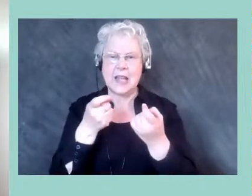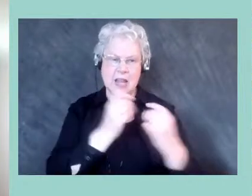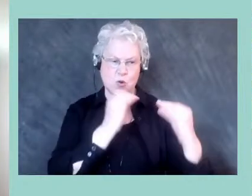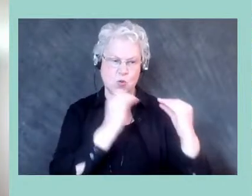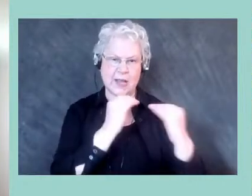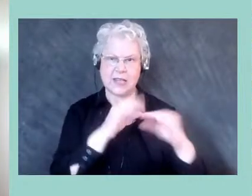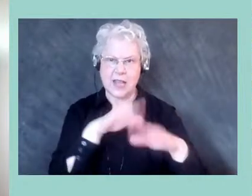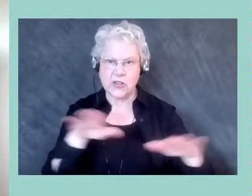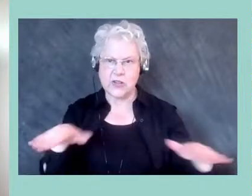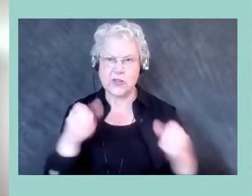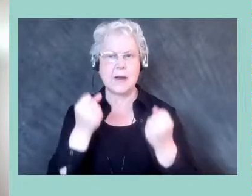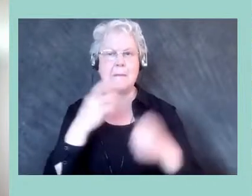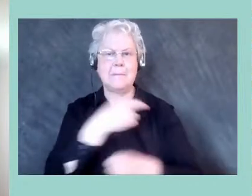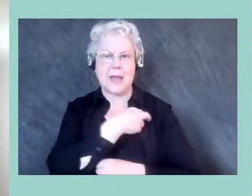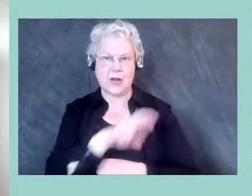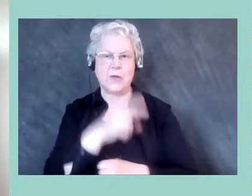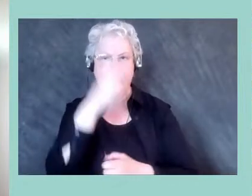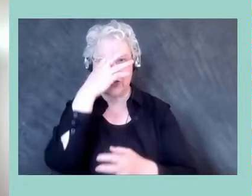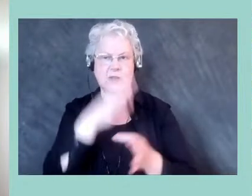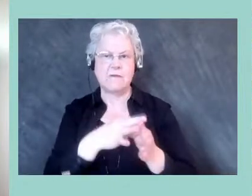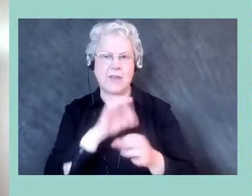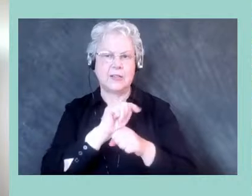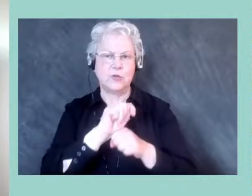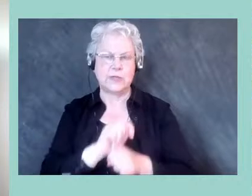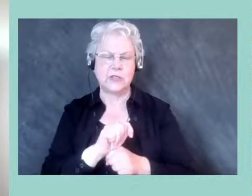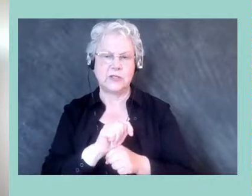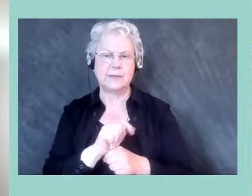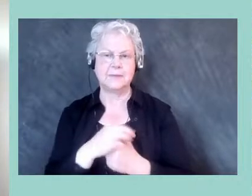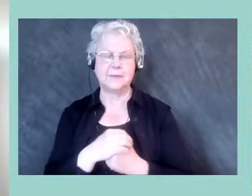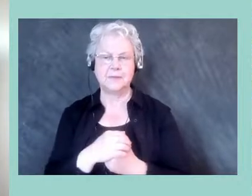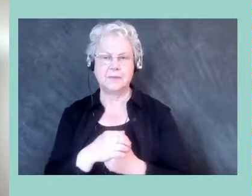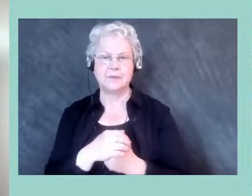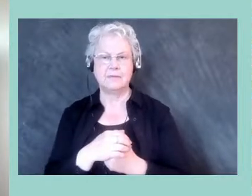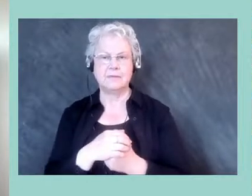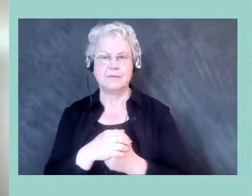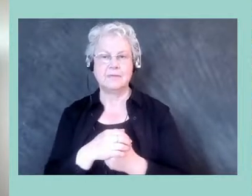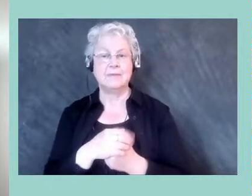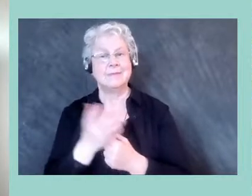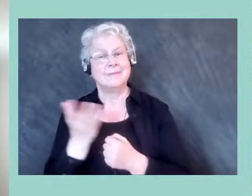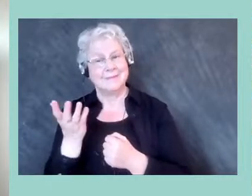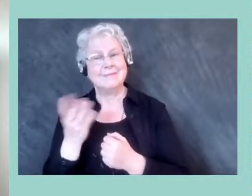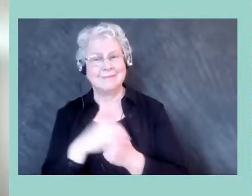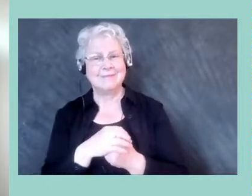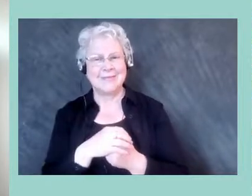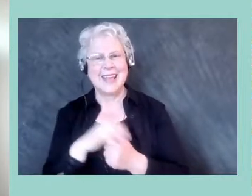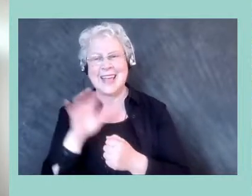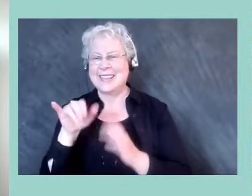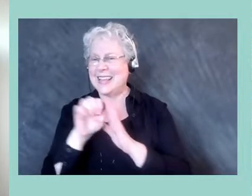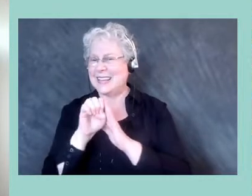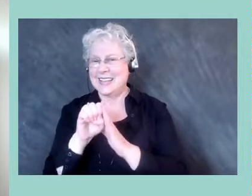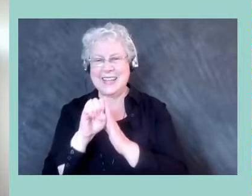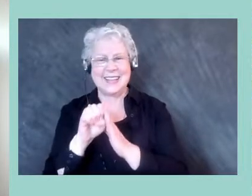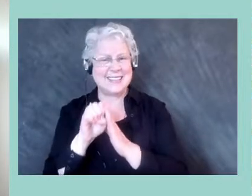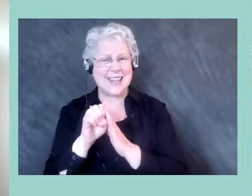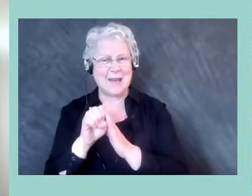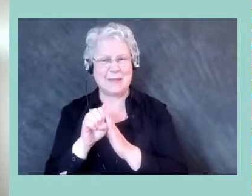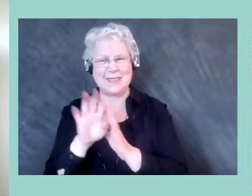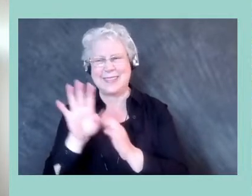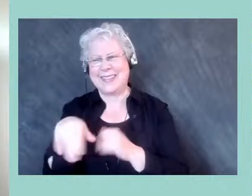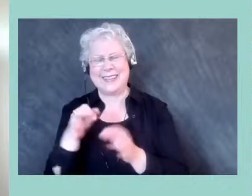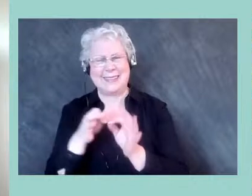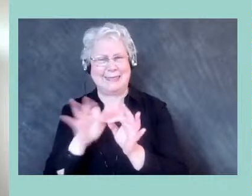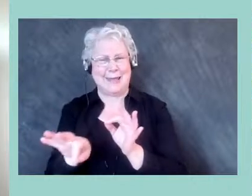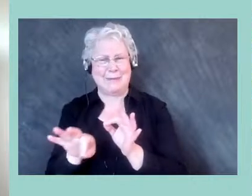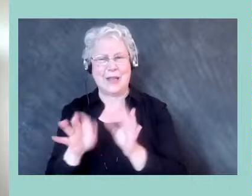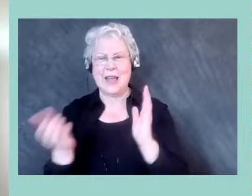in many faith traditions. Now, I'm well aware this example is quite